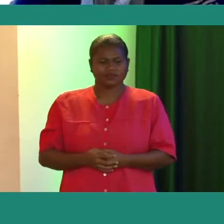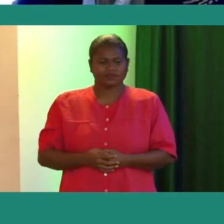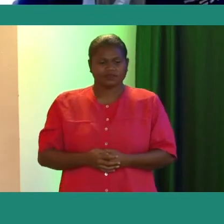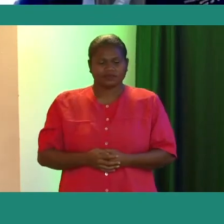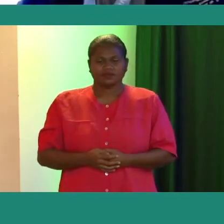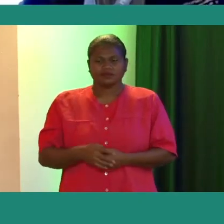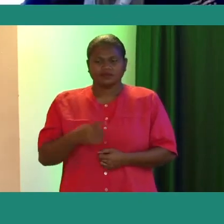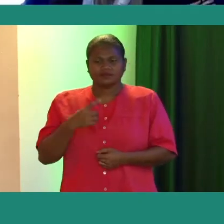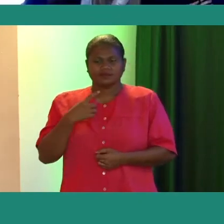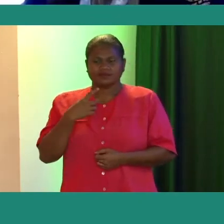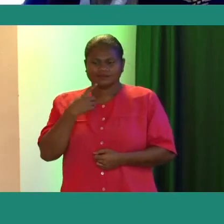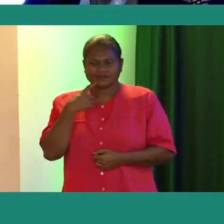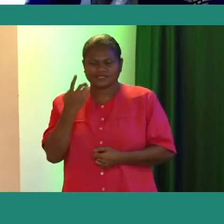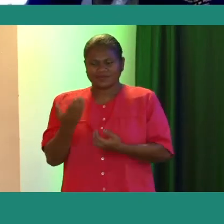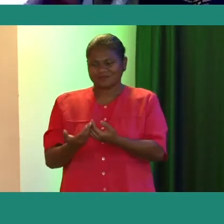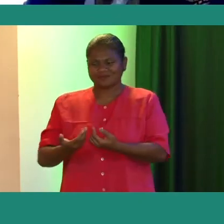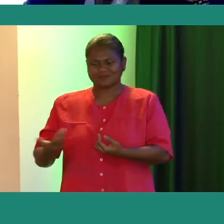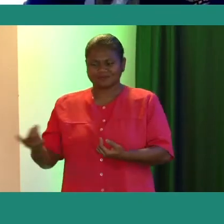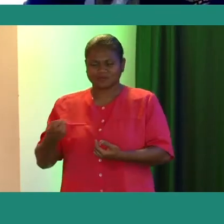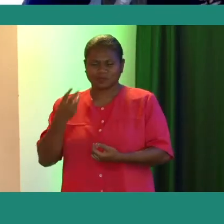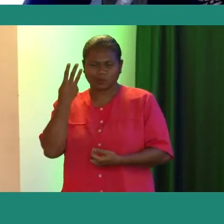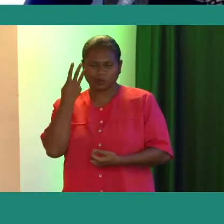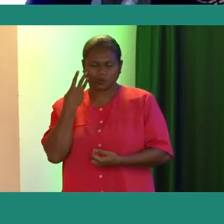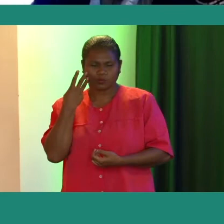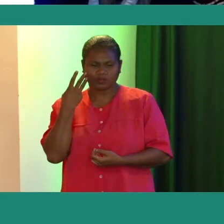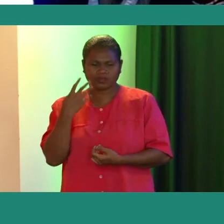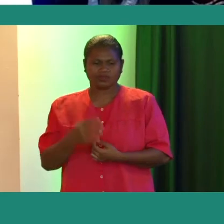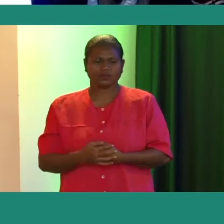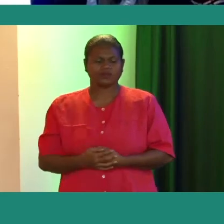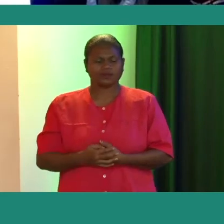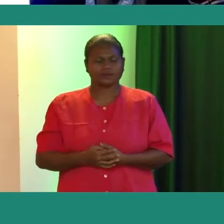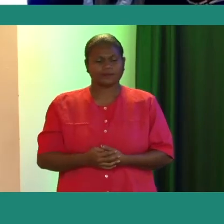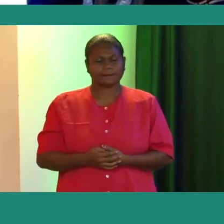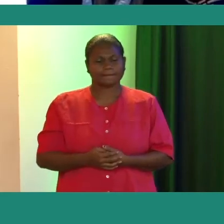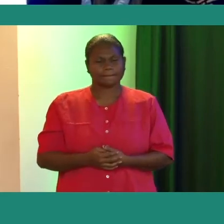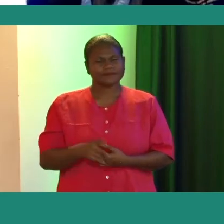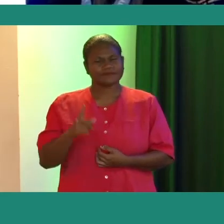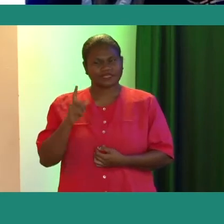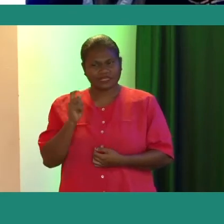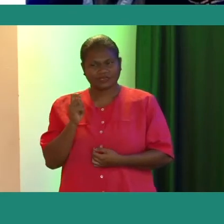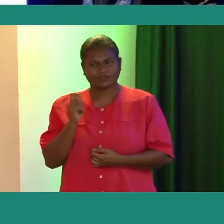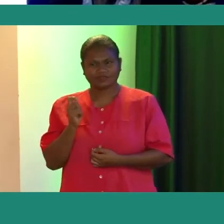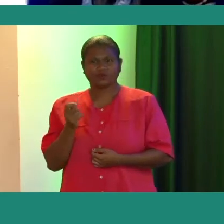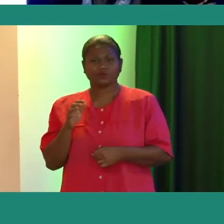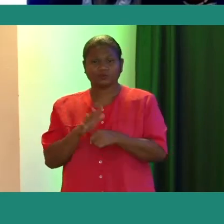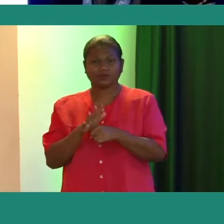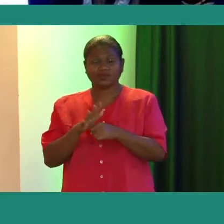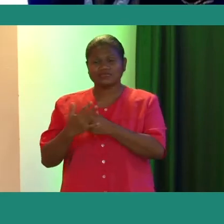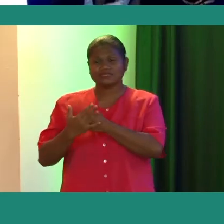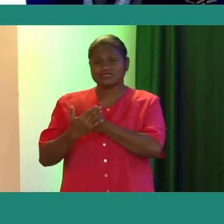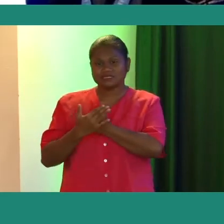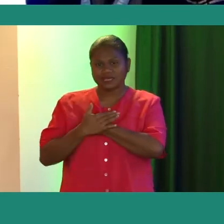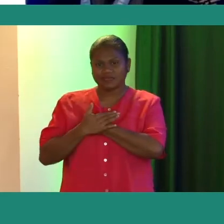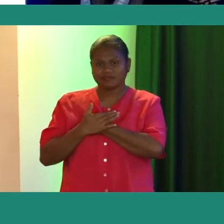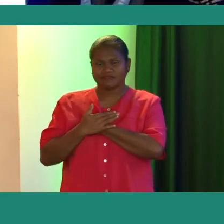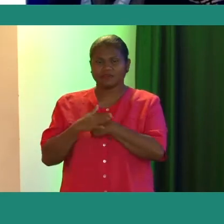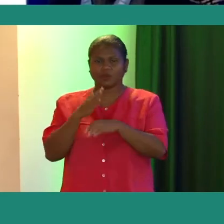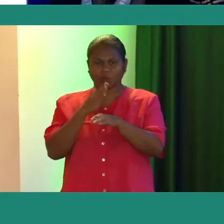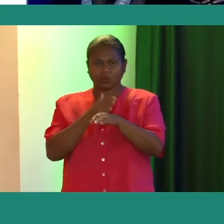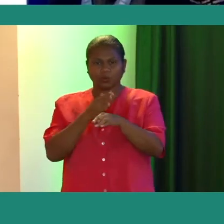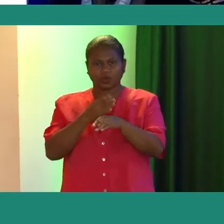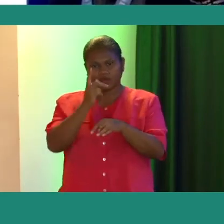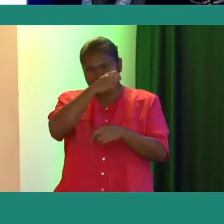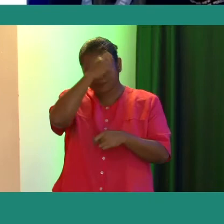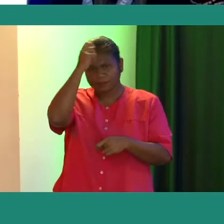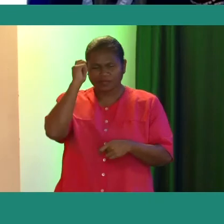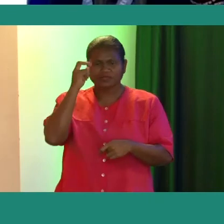women's participation. So absolutely, if you create safe workspaces, you're going to see more women